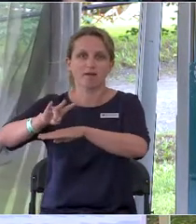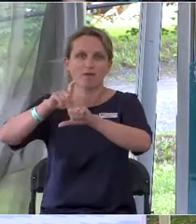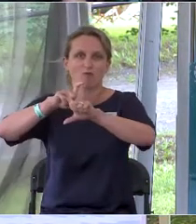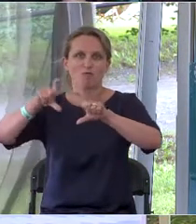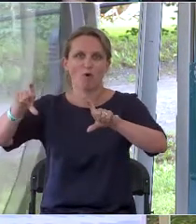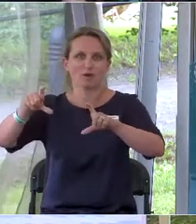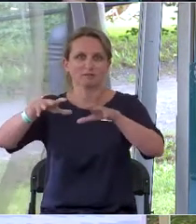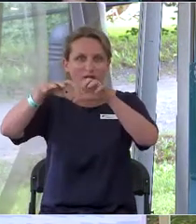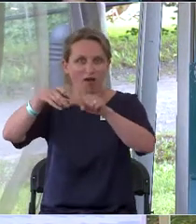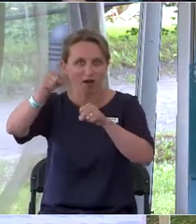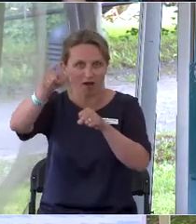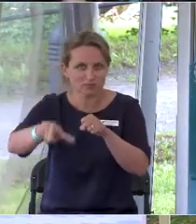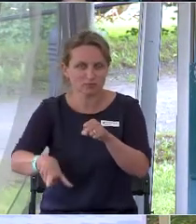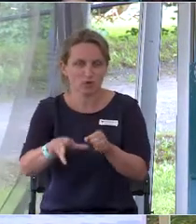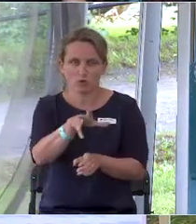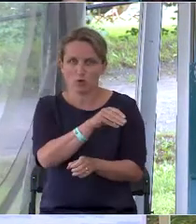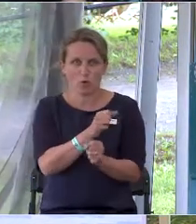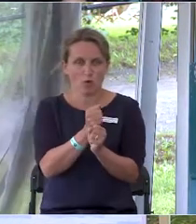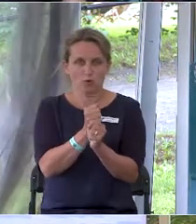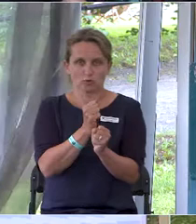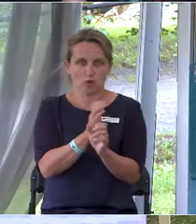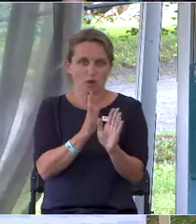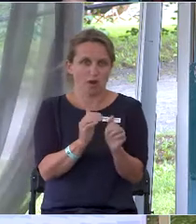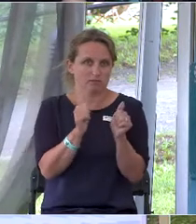cooperation with us and always